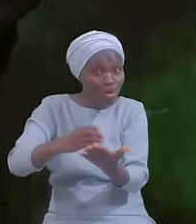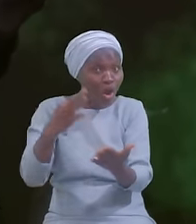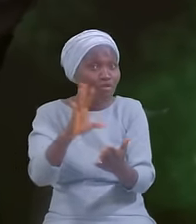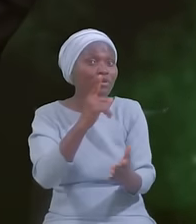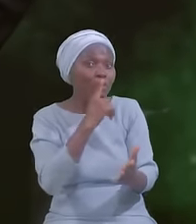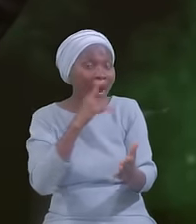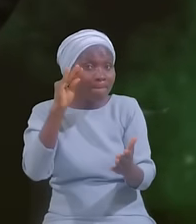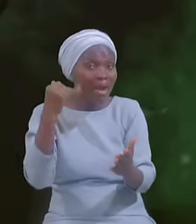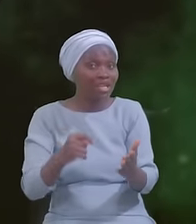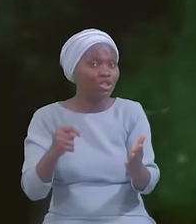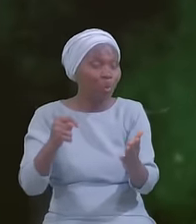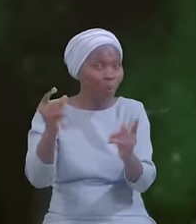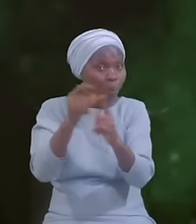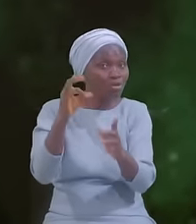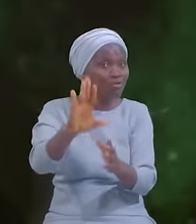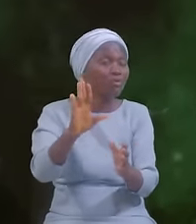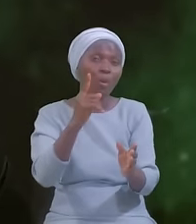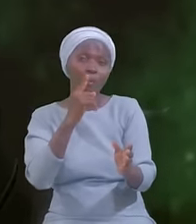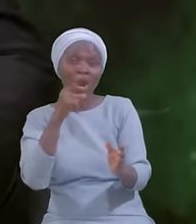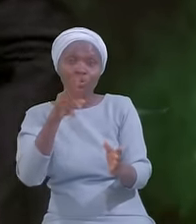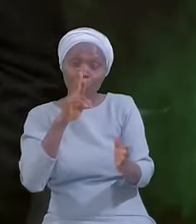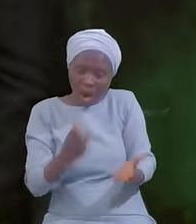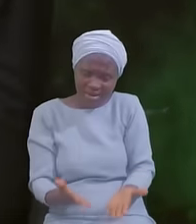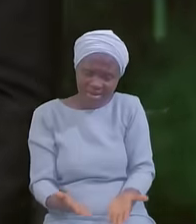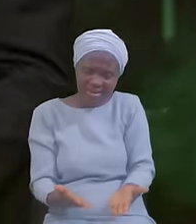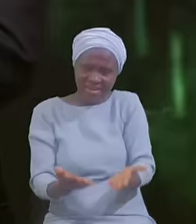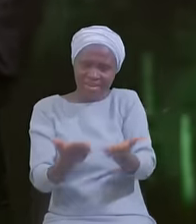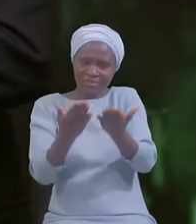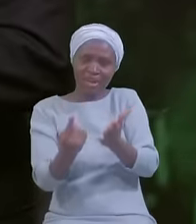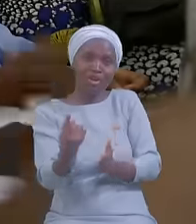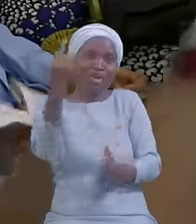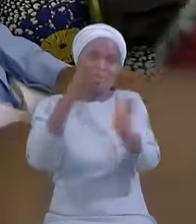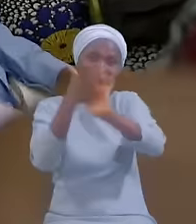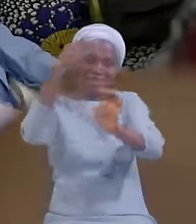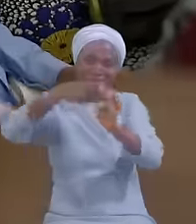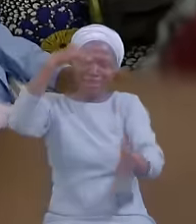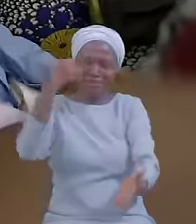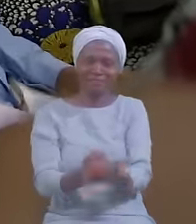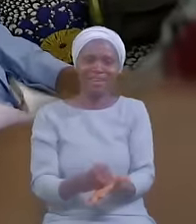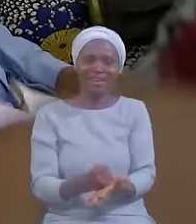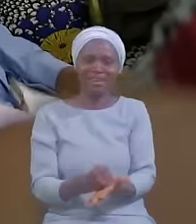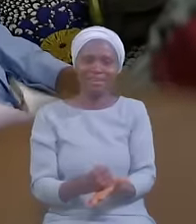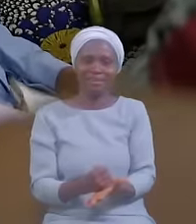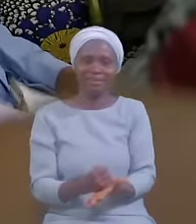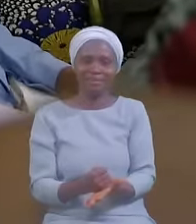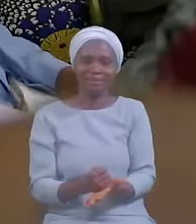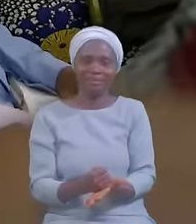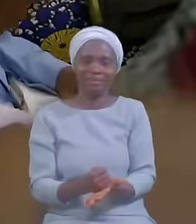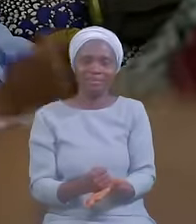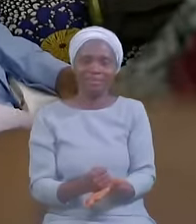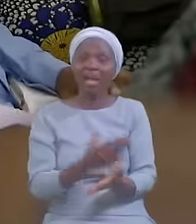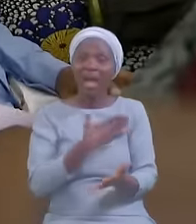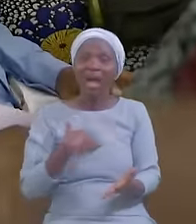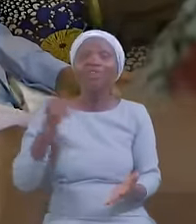by the word of your mouth, you are lifted up in Jesus' name. And